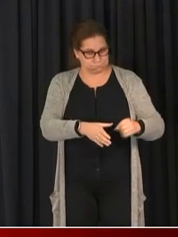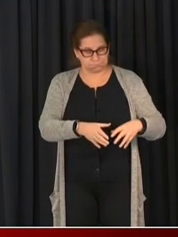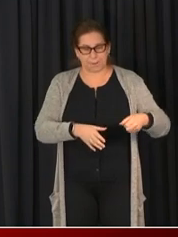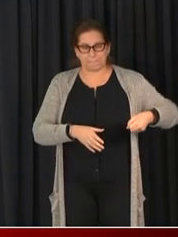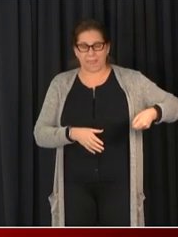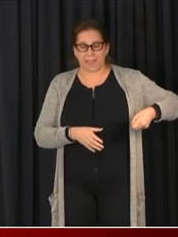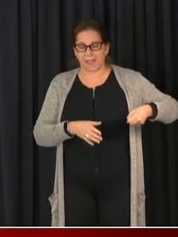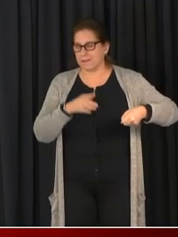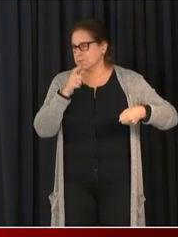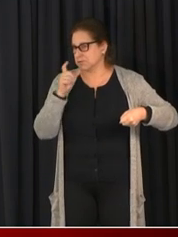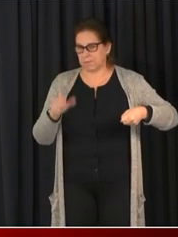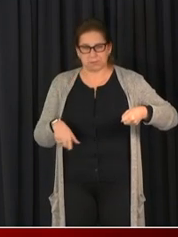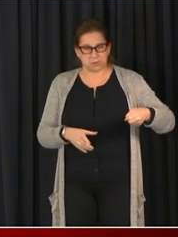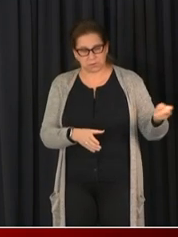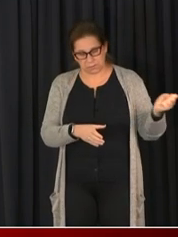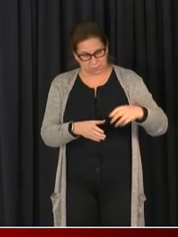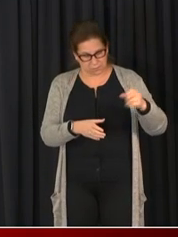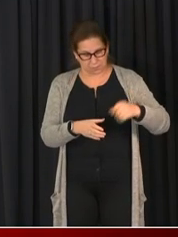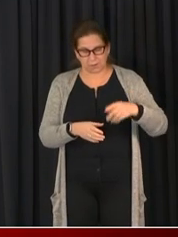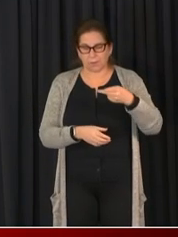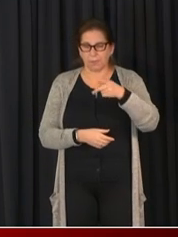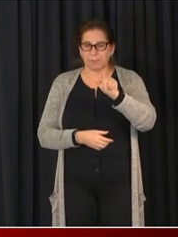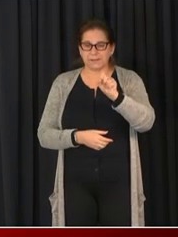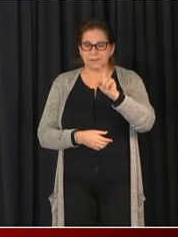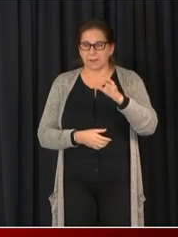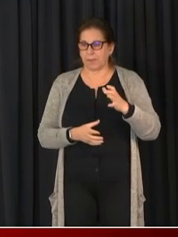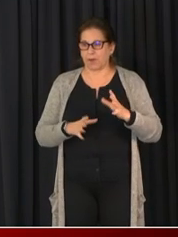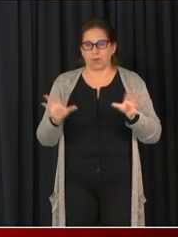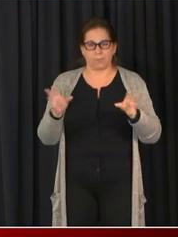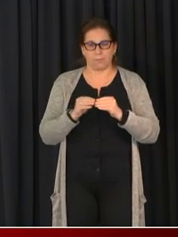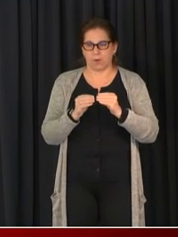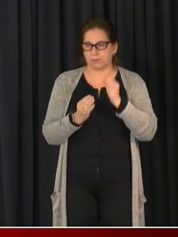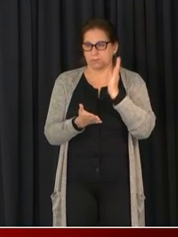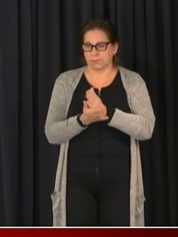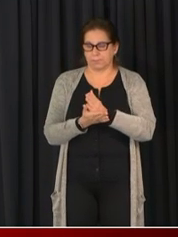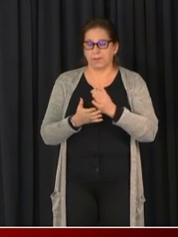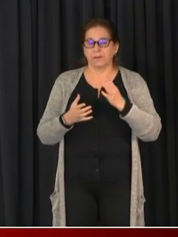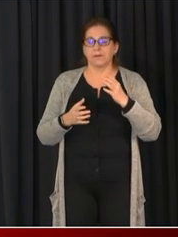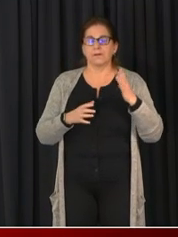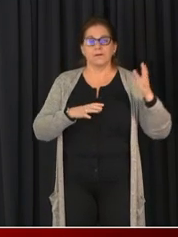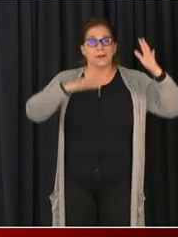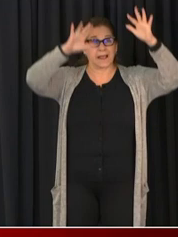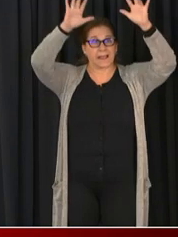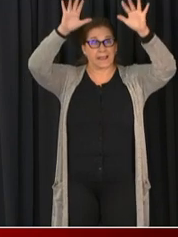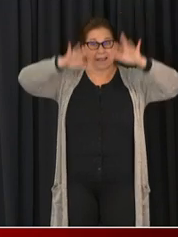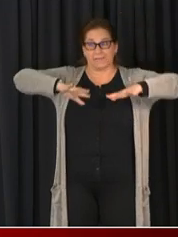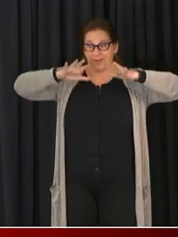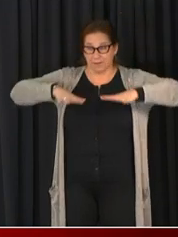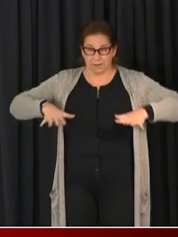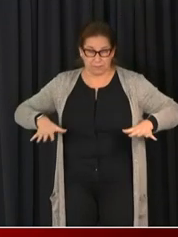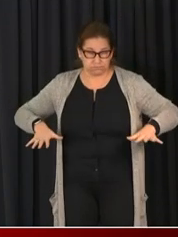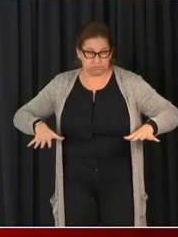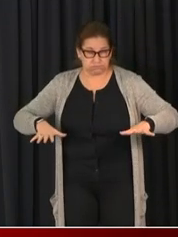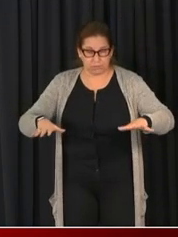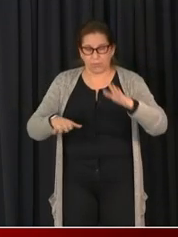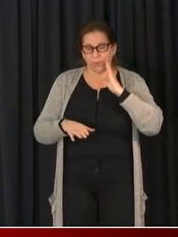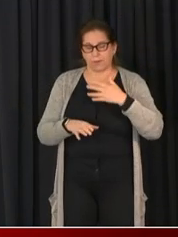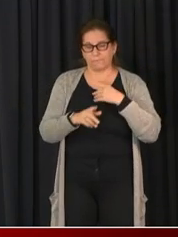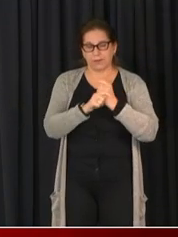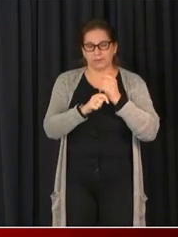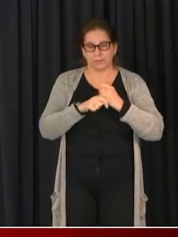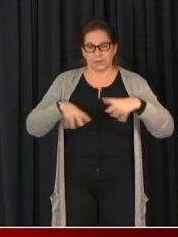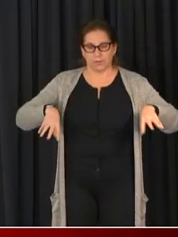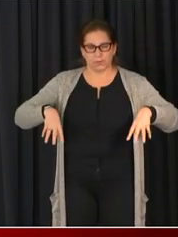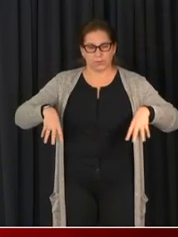there's been no change to how we do leaf collection. The leaf collection will proceed this year